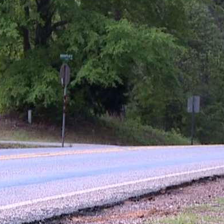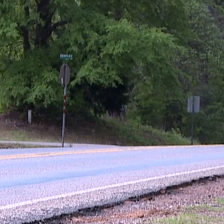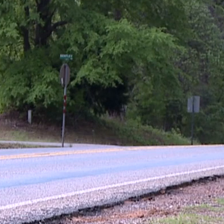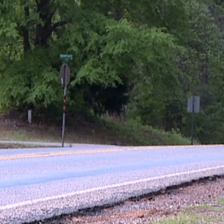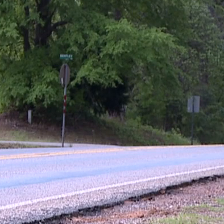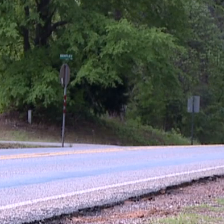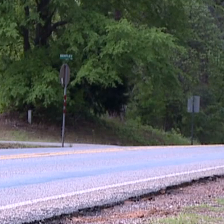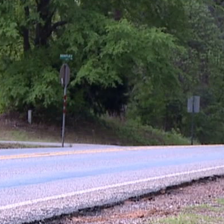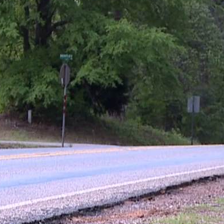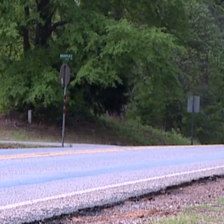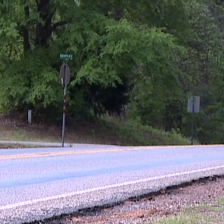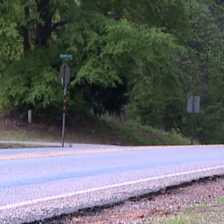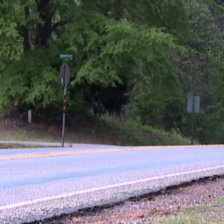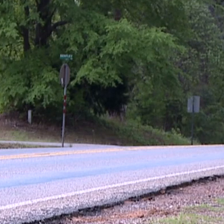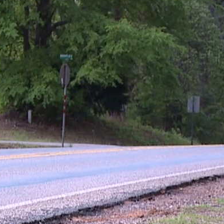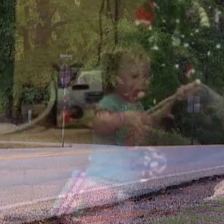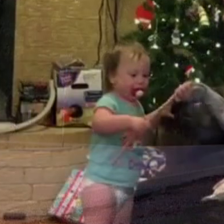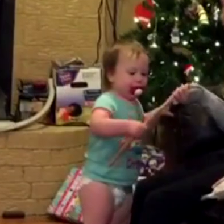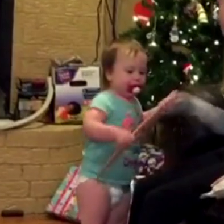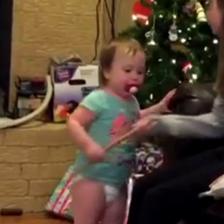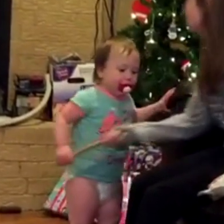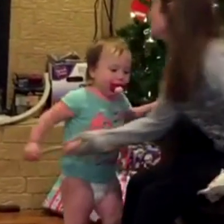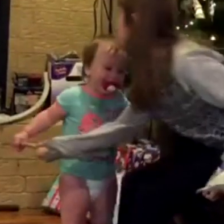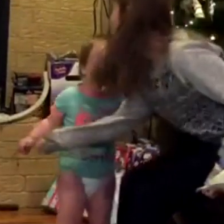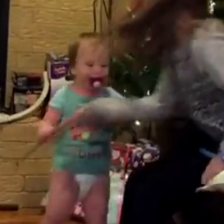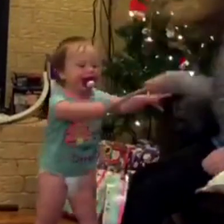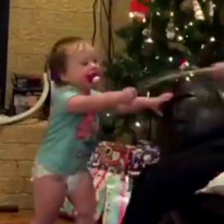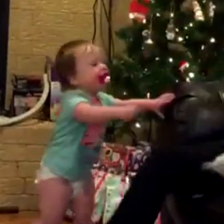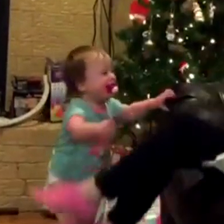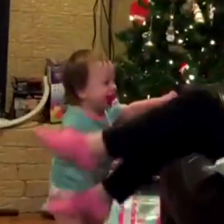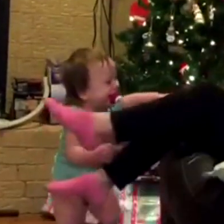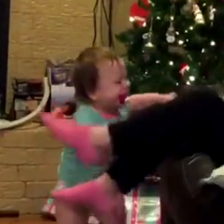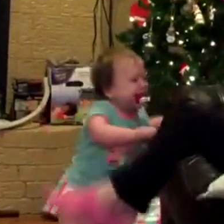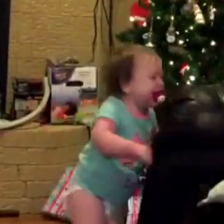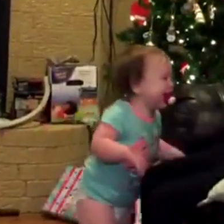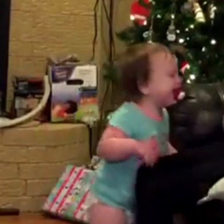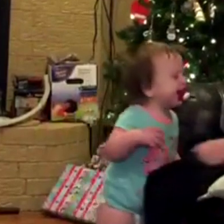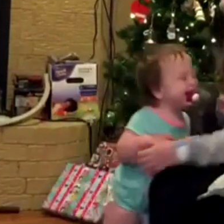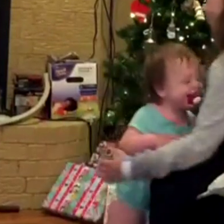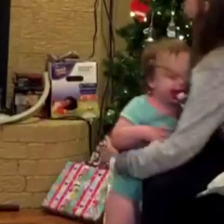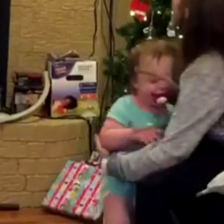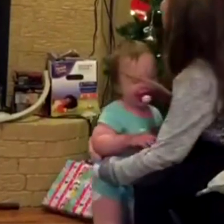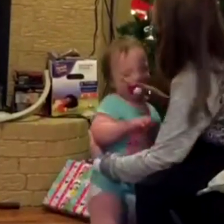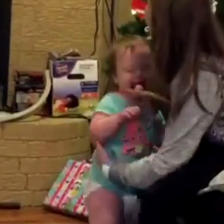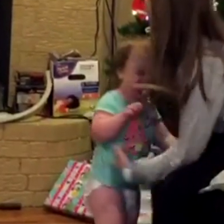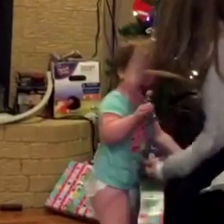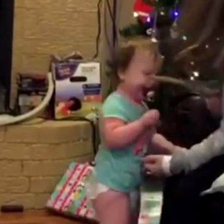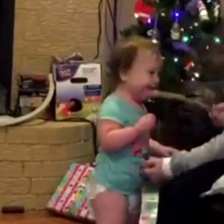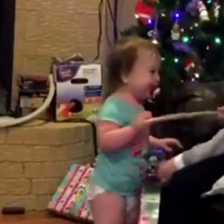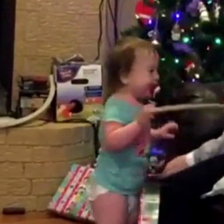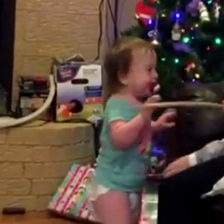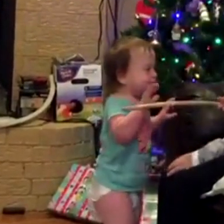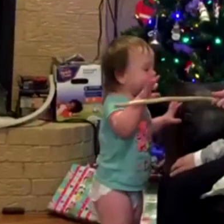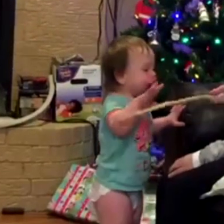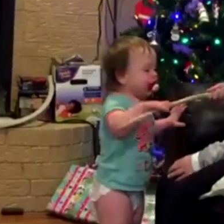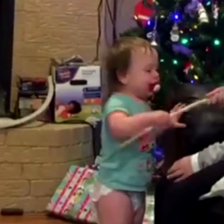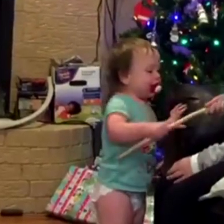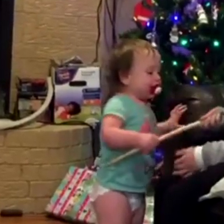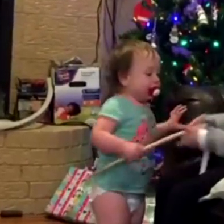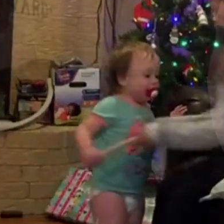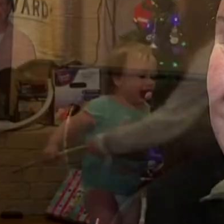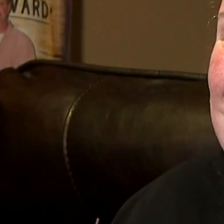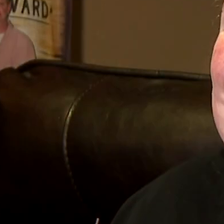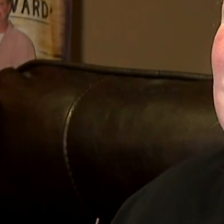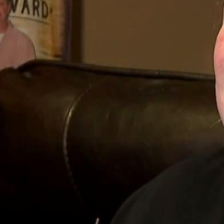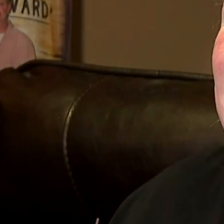in Diana, Texas. I told her the last thing I said to her was, don't worry about it, you can get the mail with the other hand. And that's the last thing